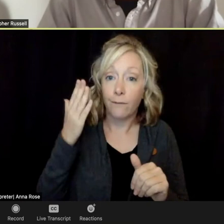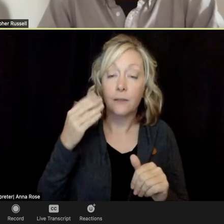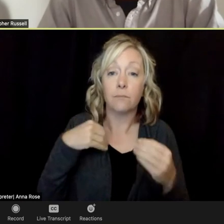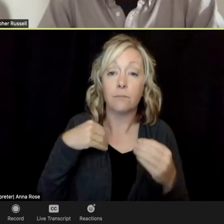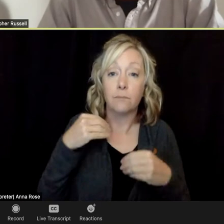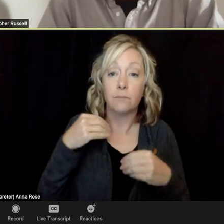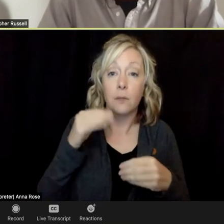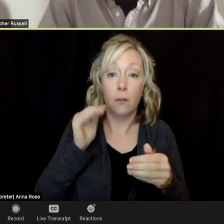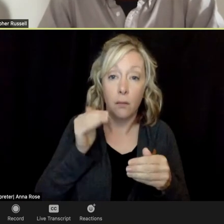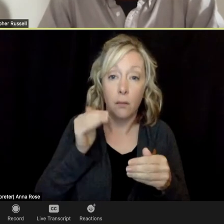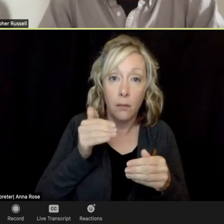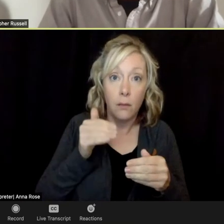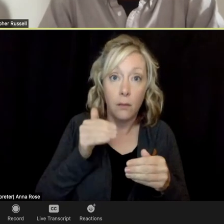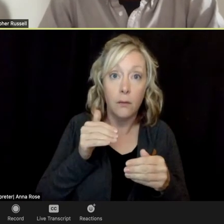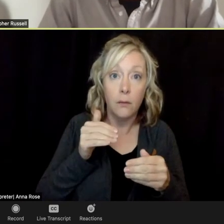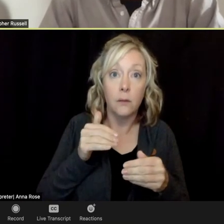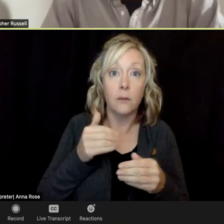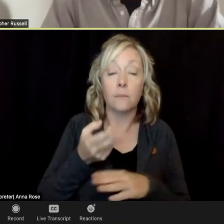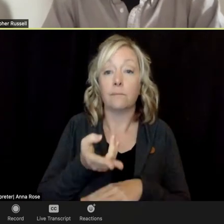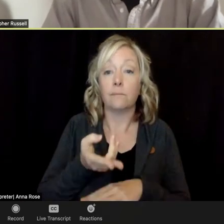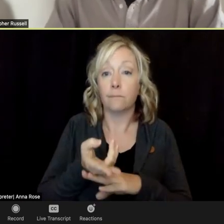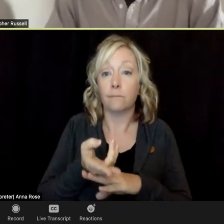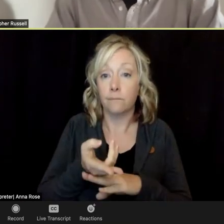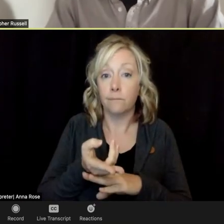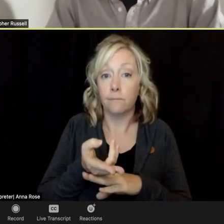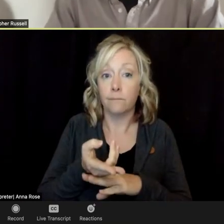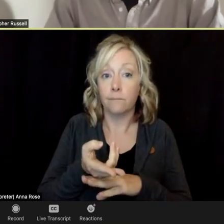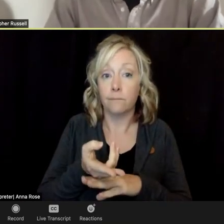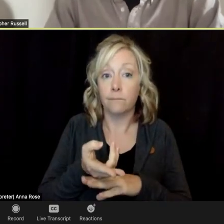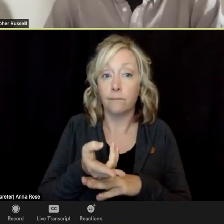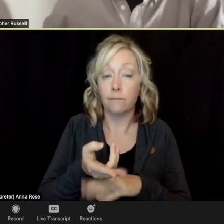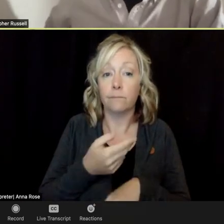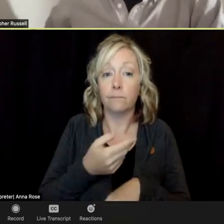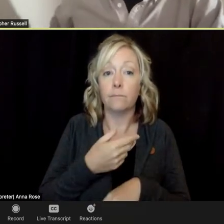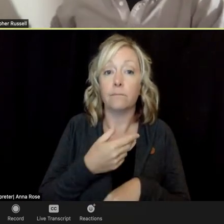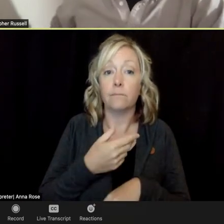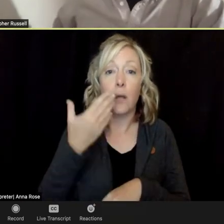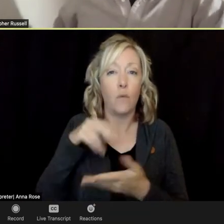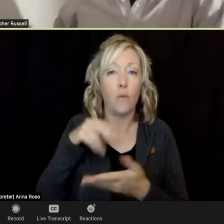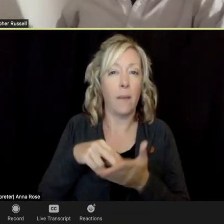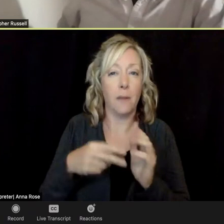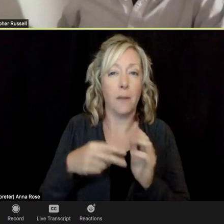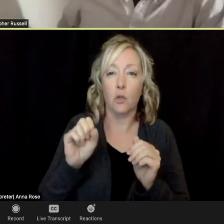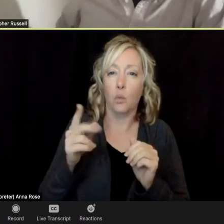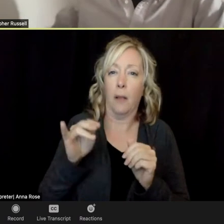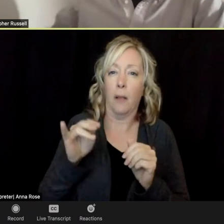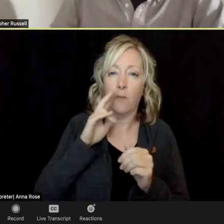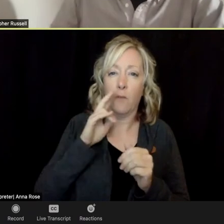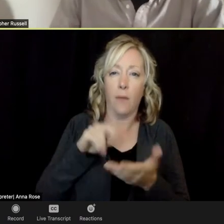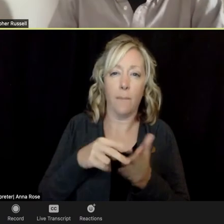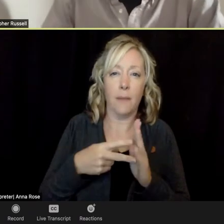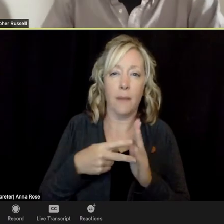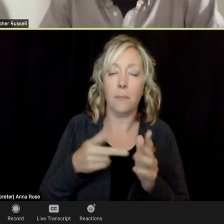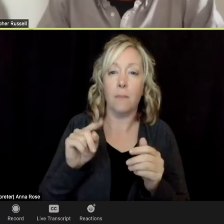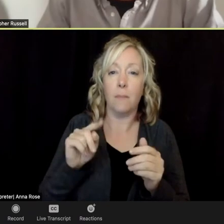during breakfast. They were supine during breakfast. I don't know if that means maybe this is a student who was tube